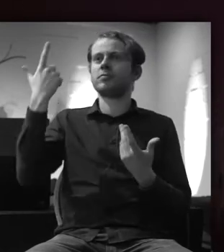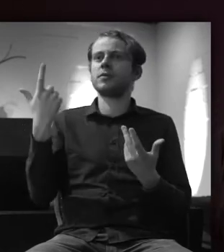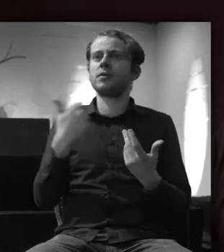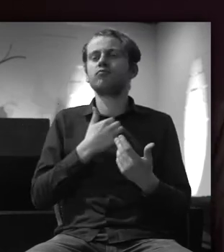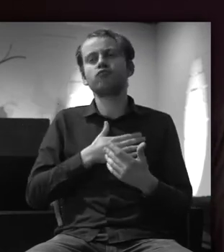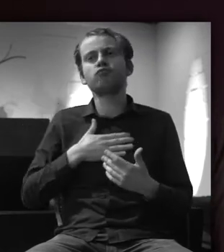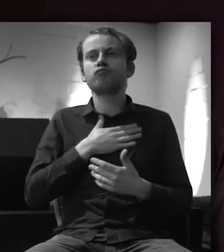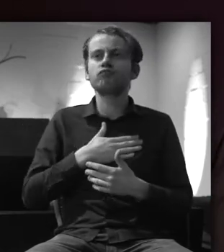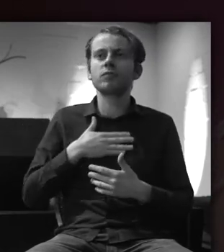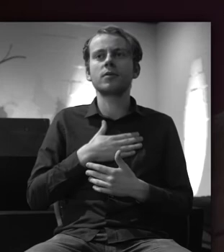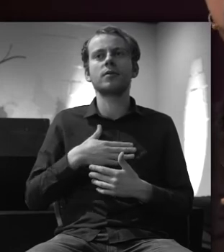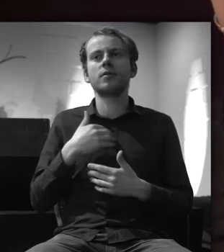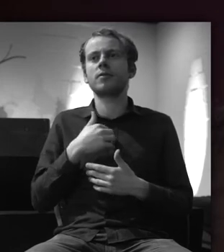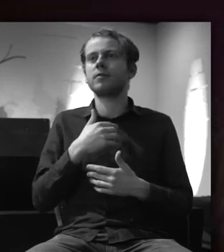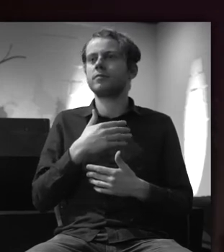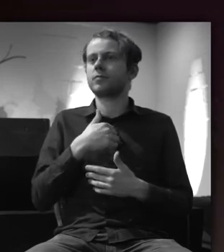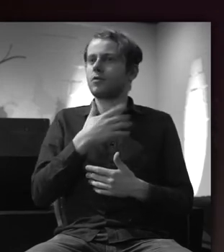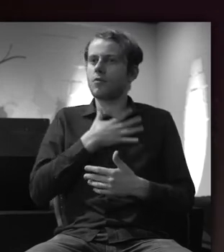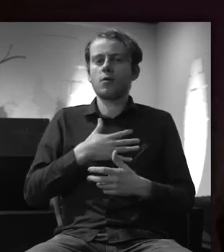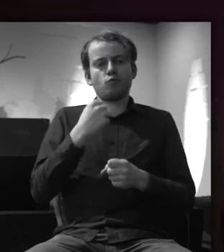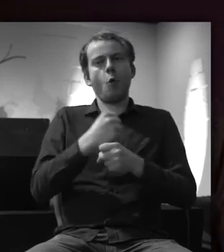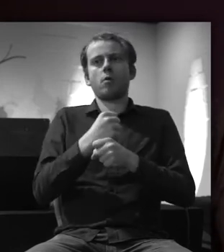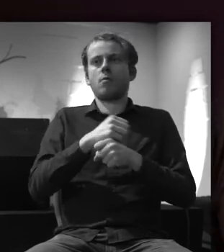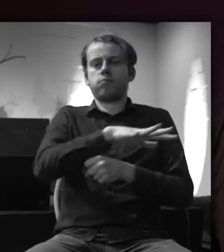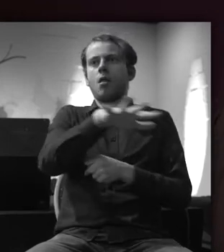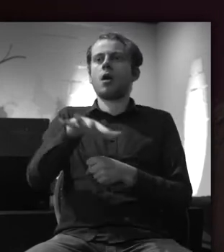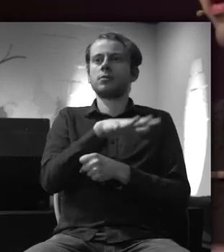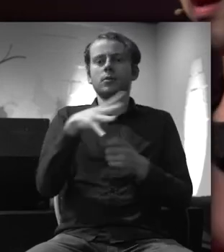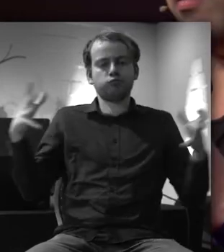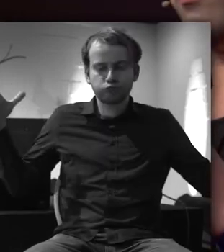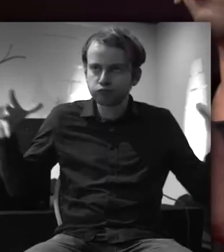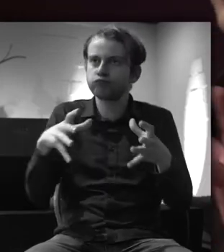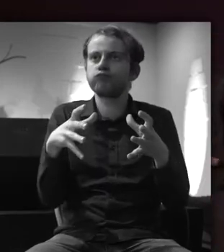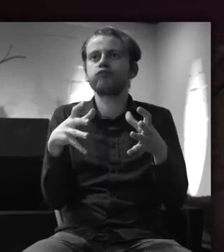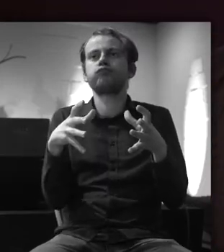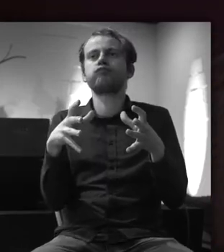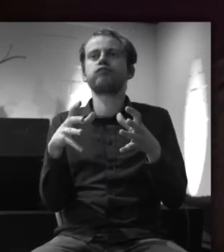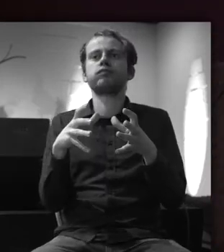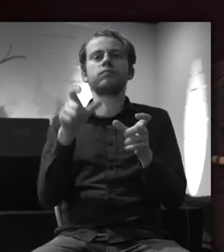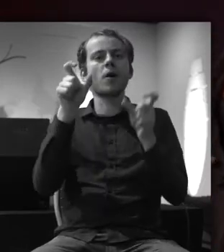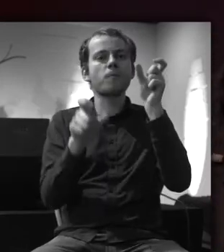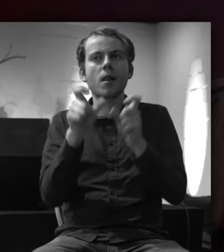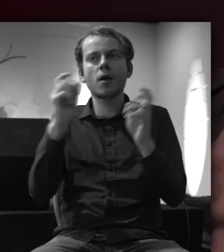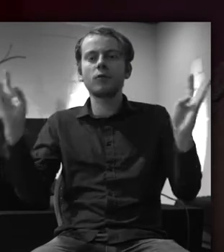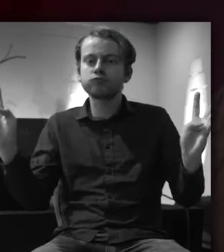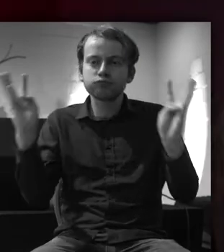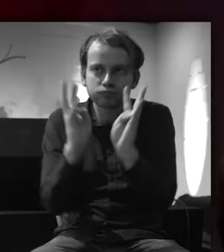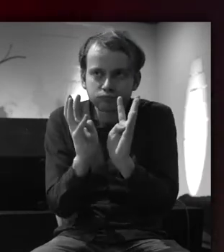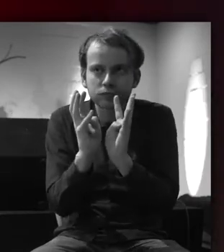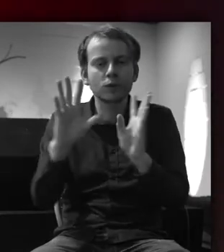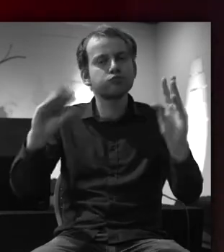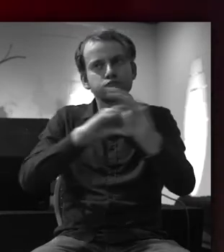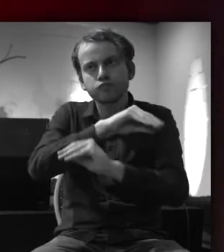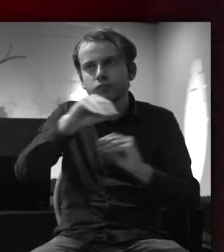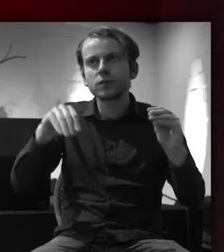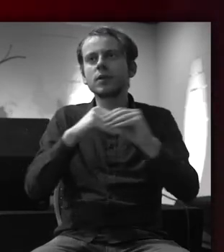wanted to start like an inspiring workspace where entrepreneurs can work together, can meet, can just mingle and chat and network with each